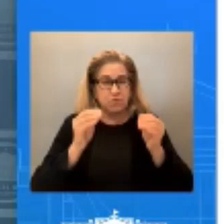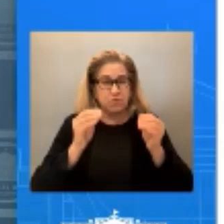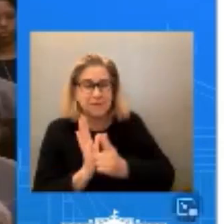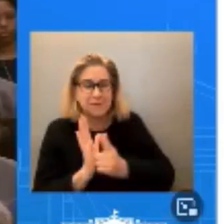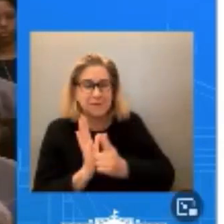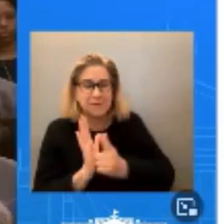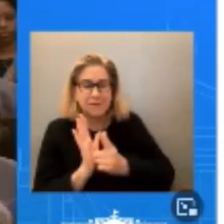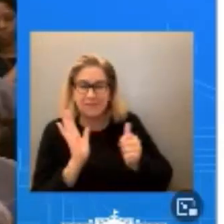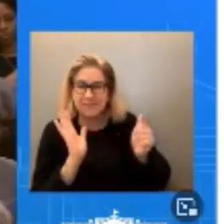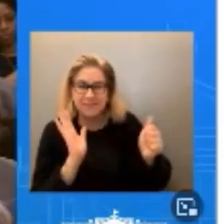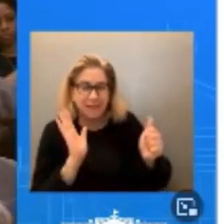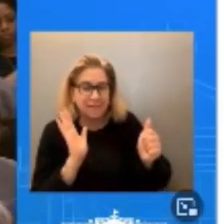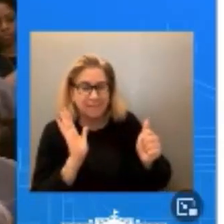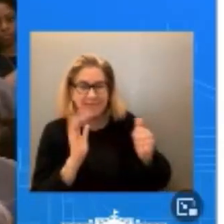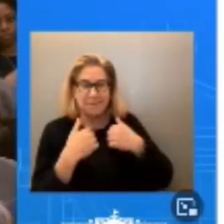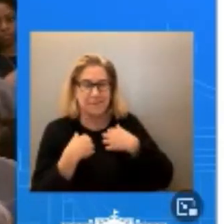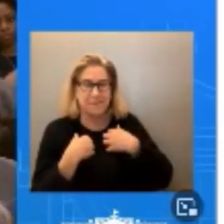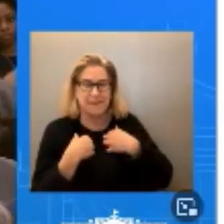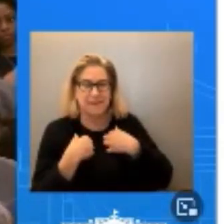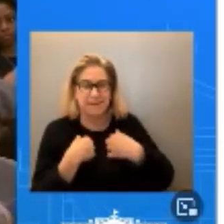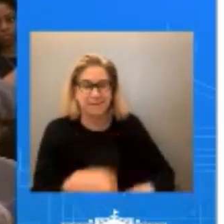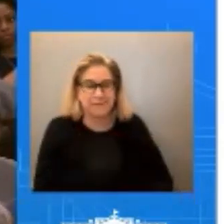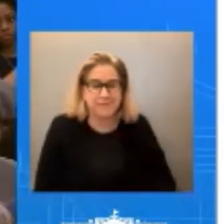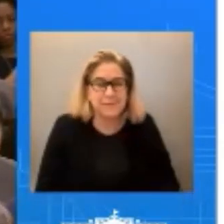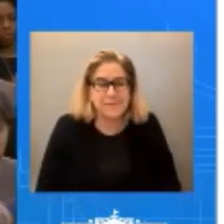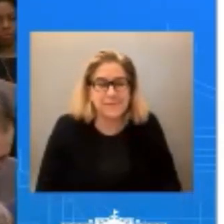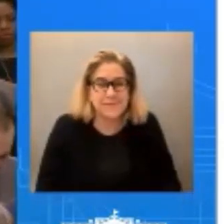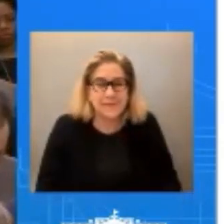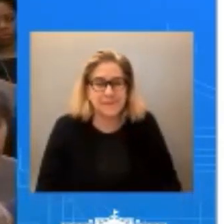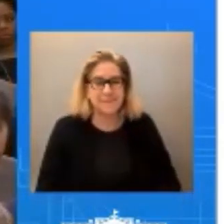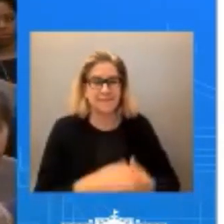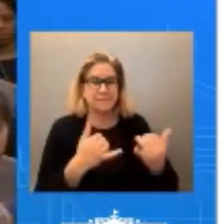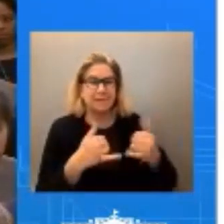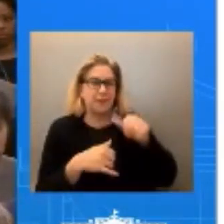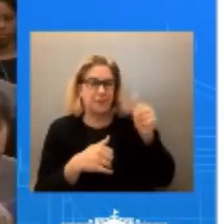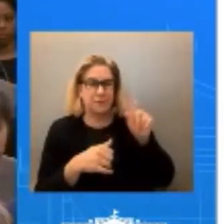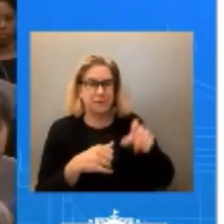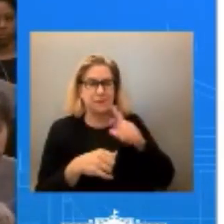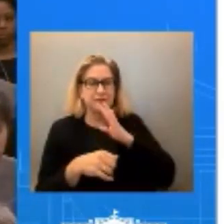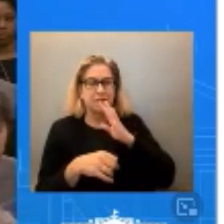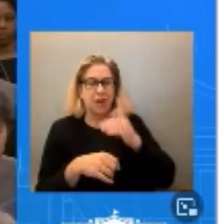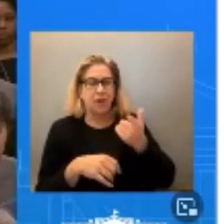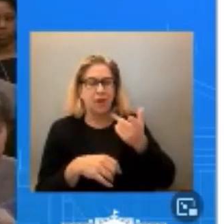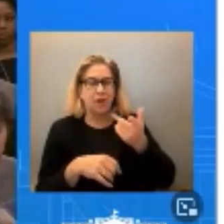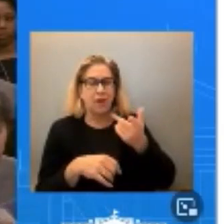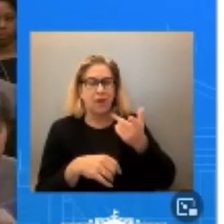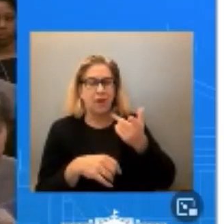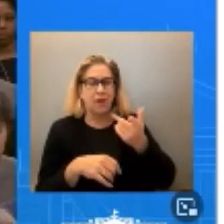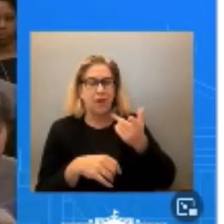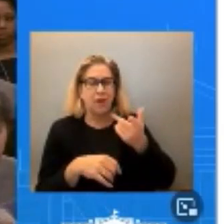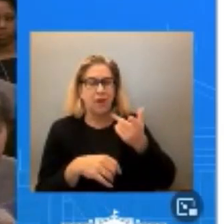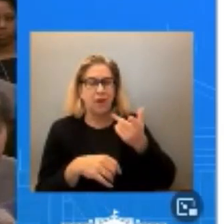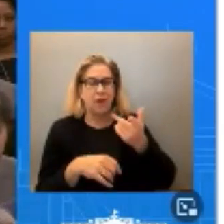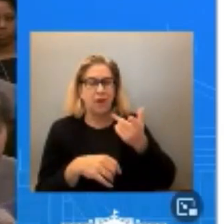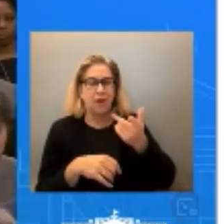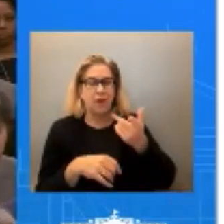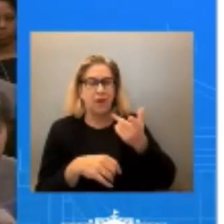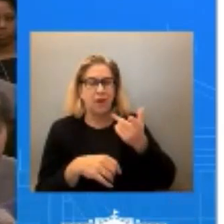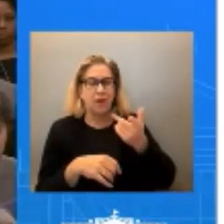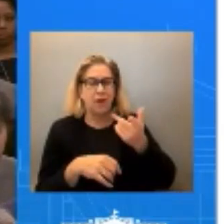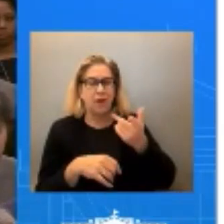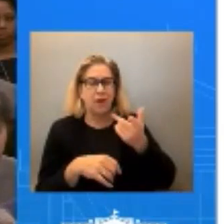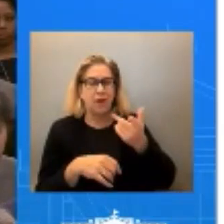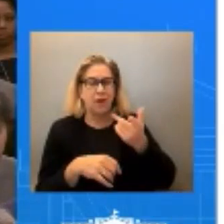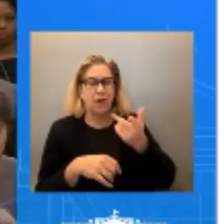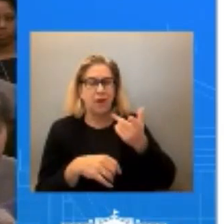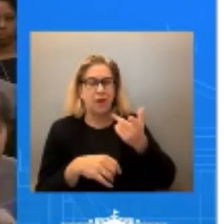But yeah. Gun is a problem in this country. I'm gonna give you an example. All right, so she was saying how guns